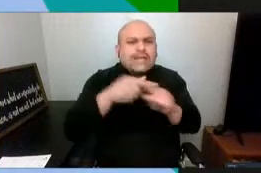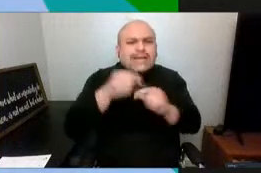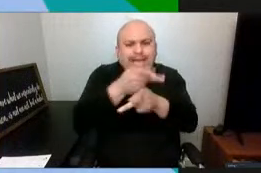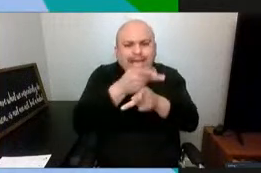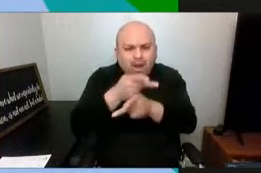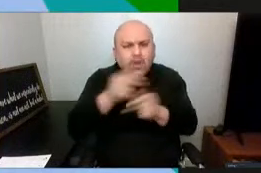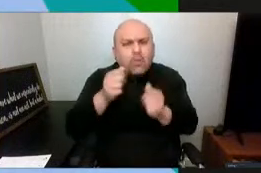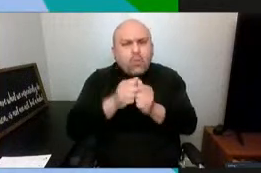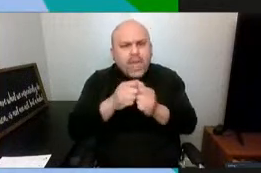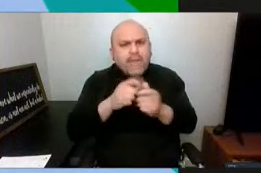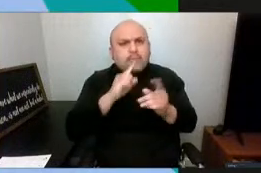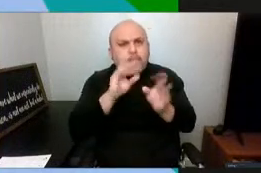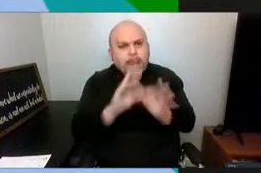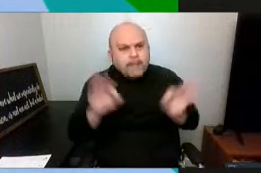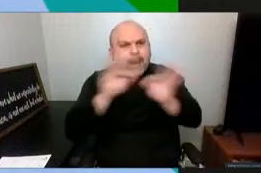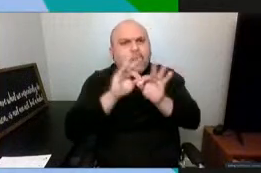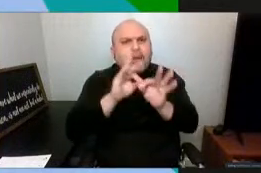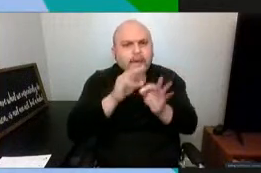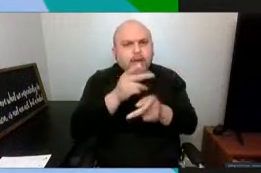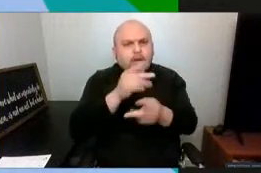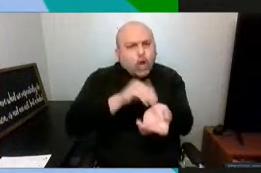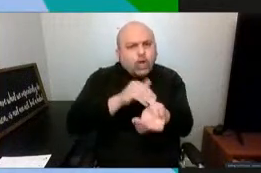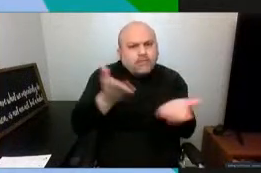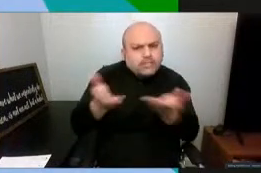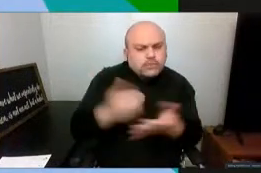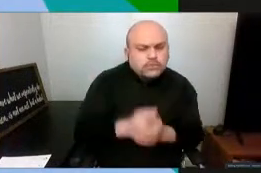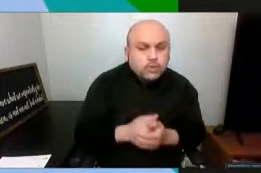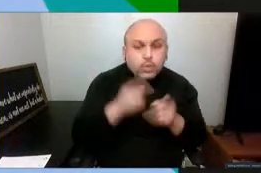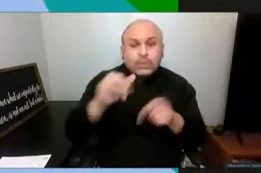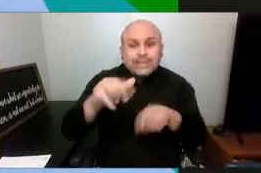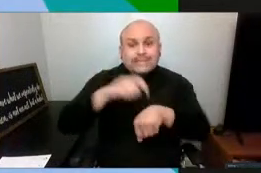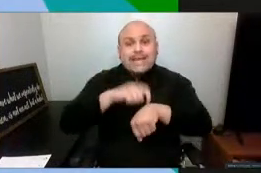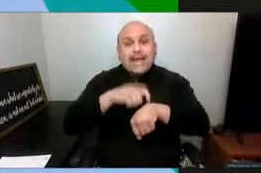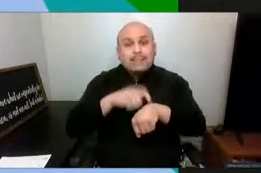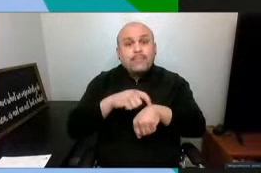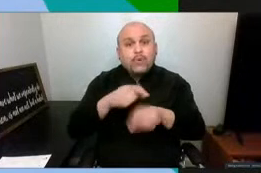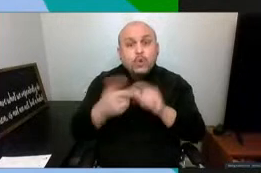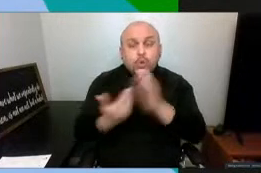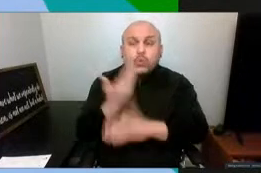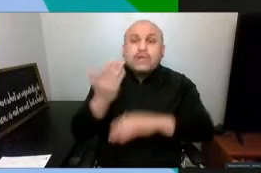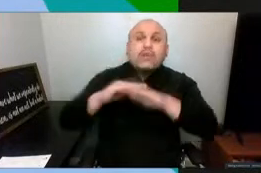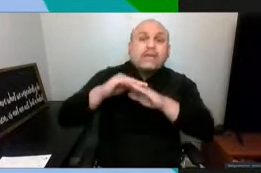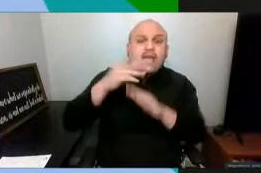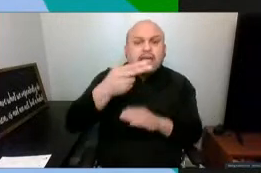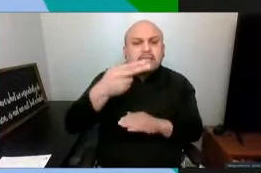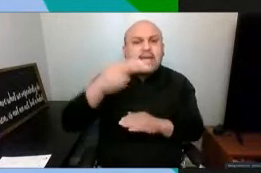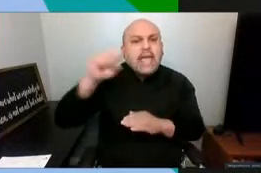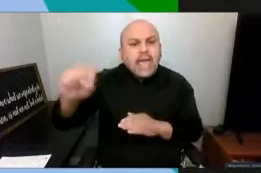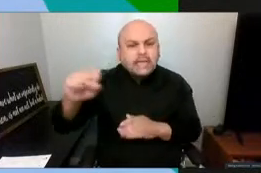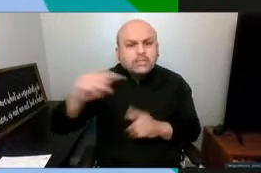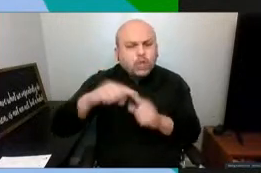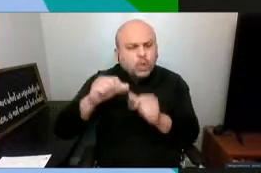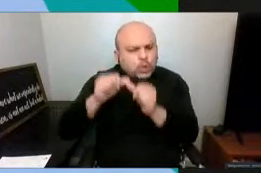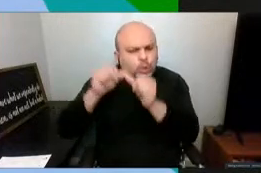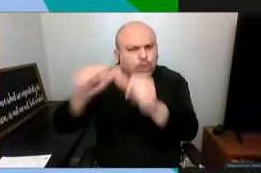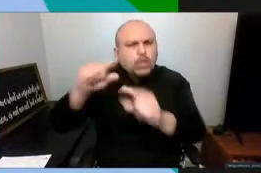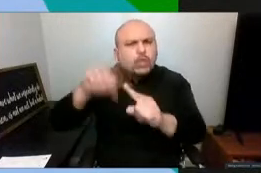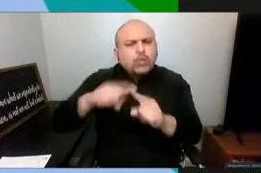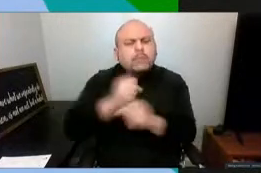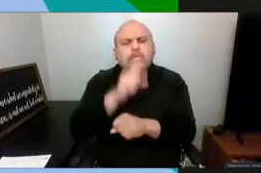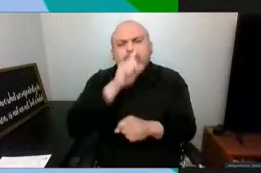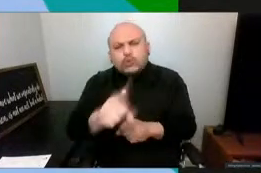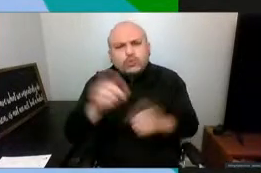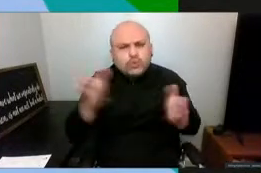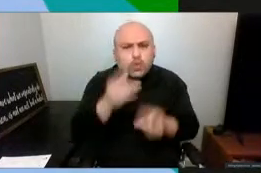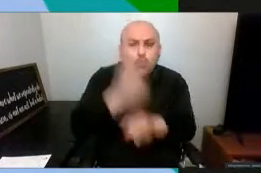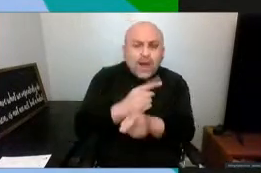services. During this time of increased urgency, HHS is continuing to assure that the right